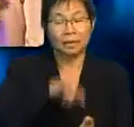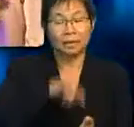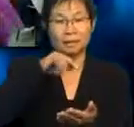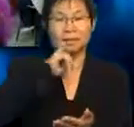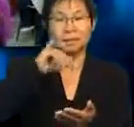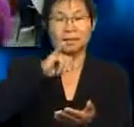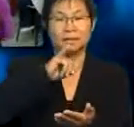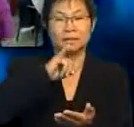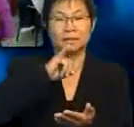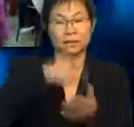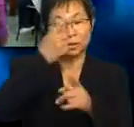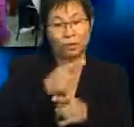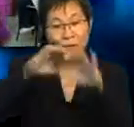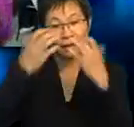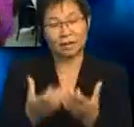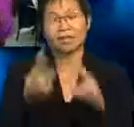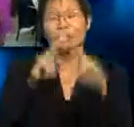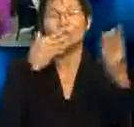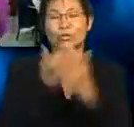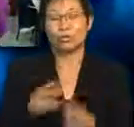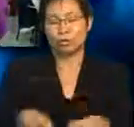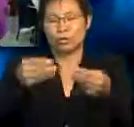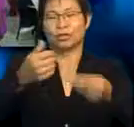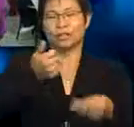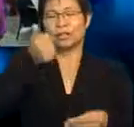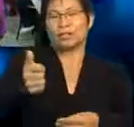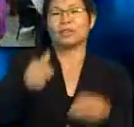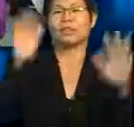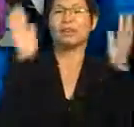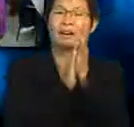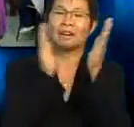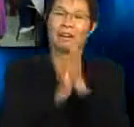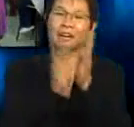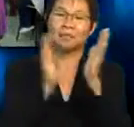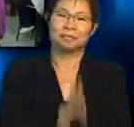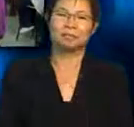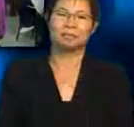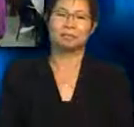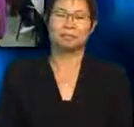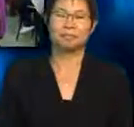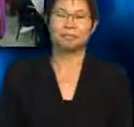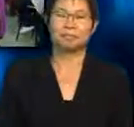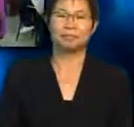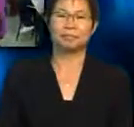Is this correct, class? Yes. Very good. Give yourselves a big clap.